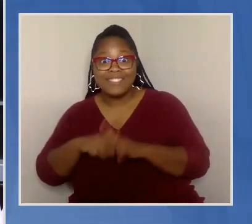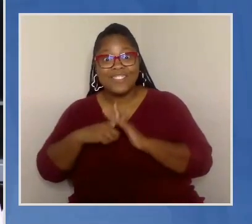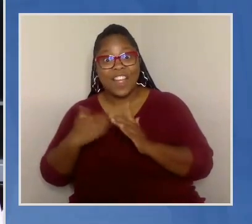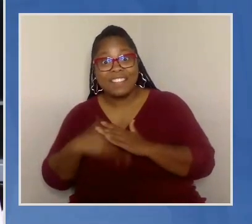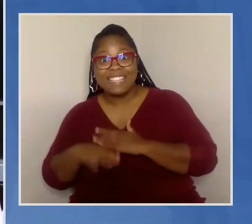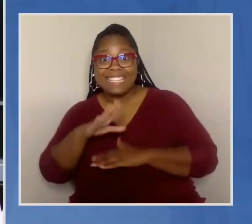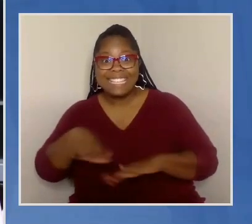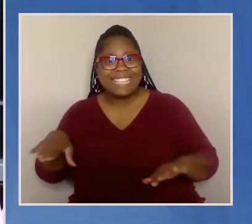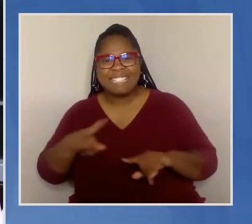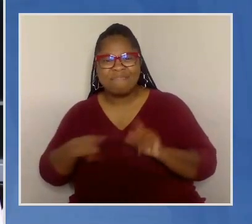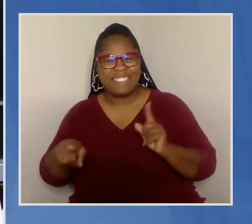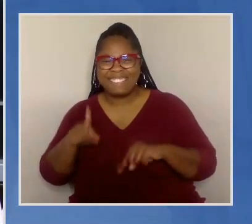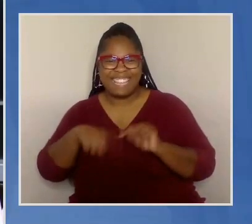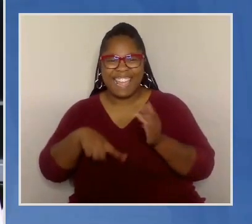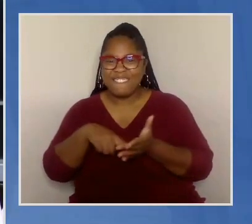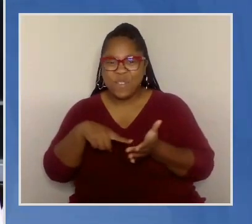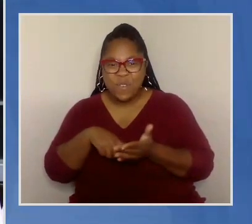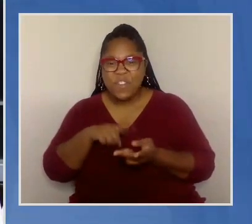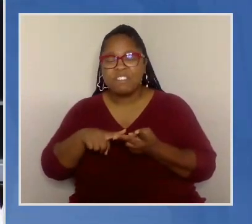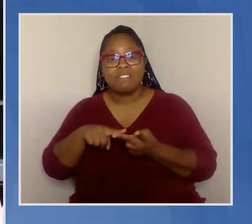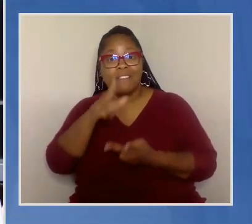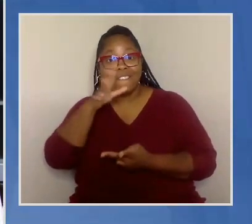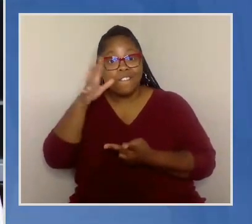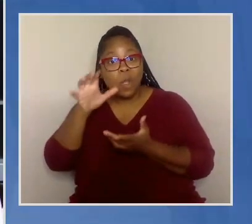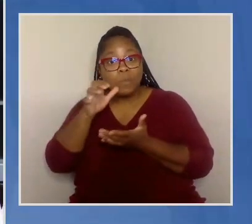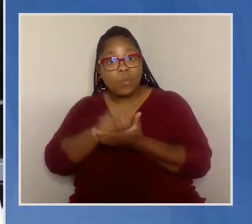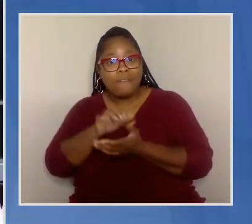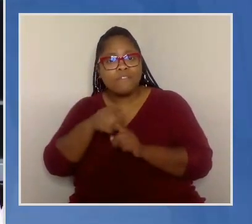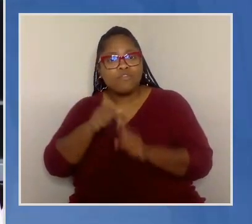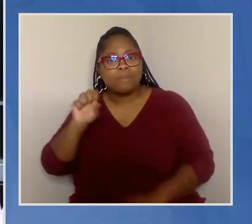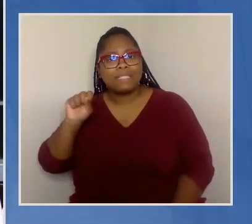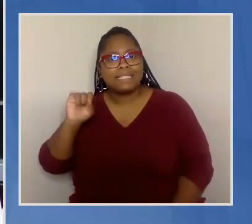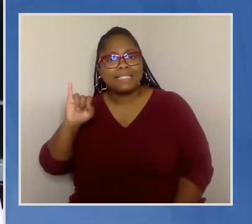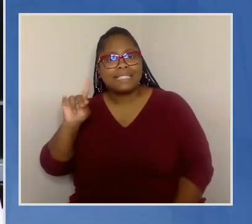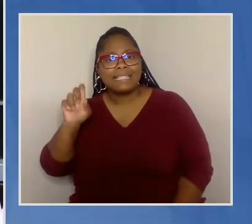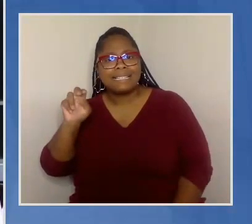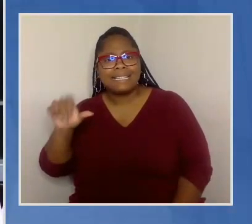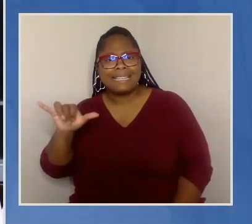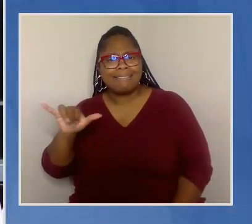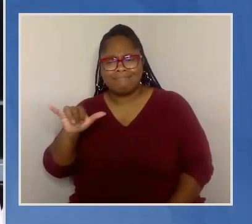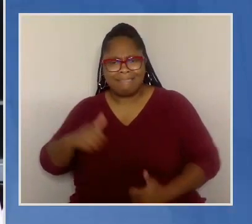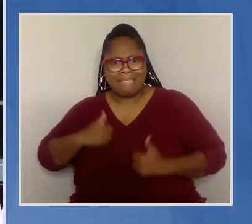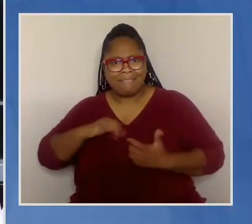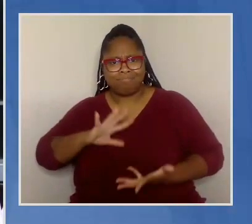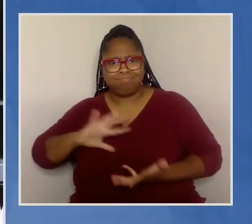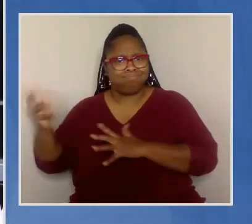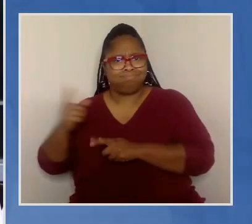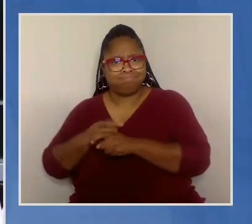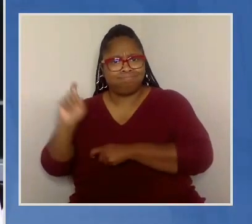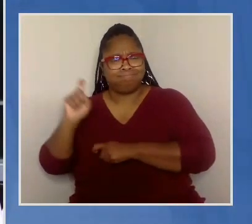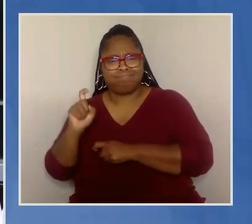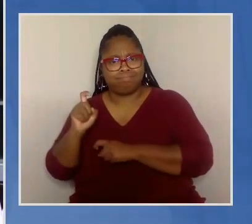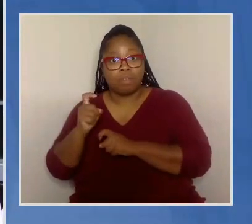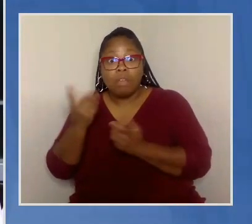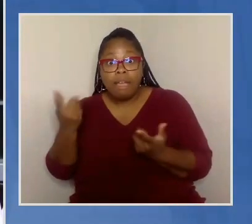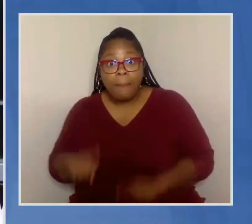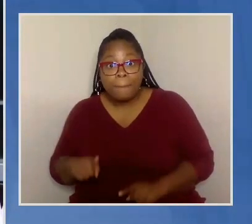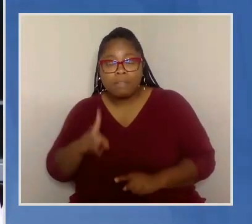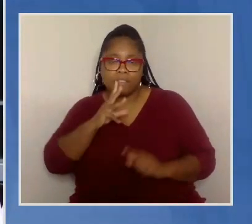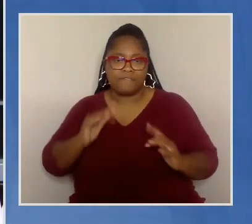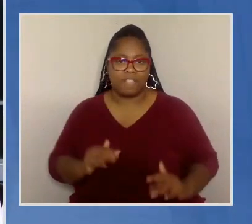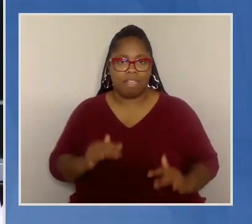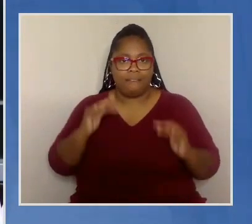so high. The farmer's wife from Sydney who lost everything to floods and told me she supported